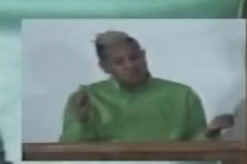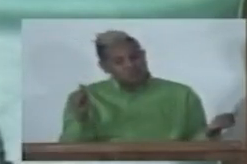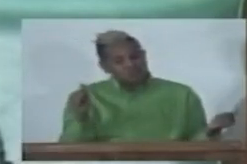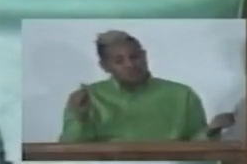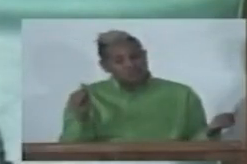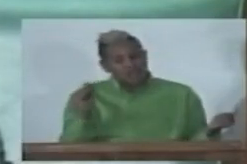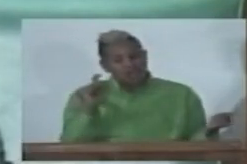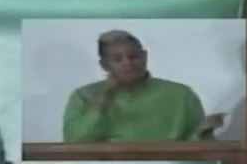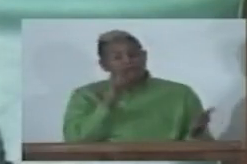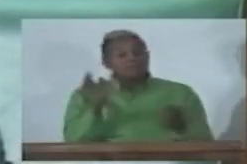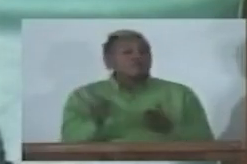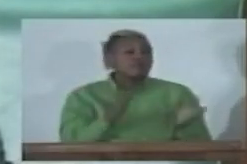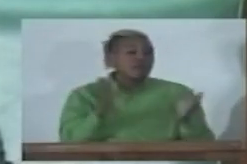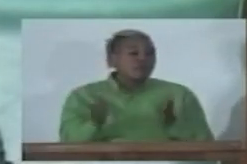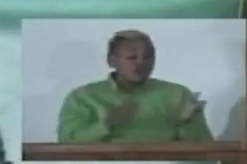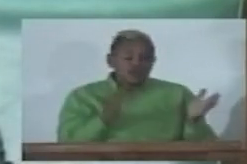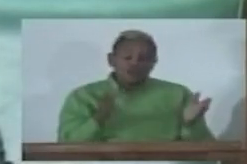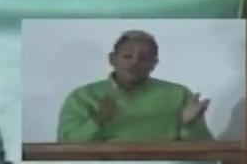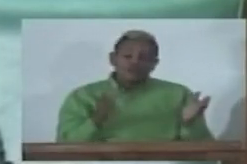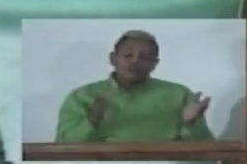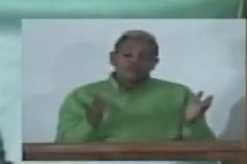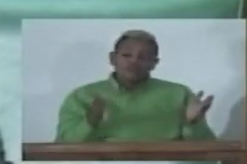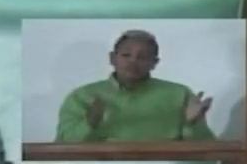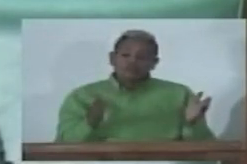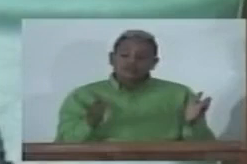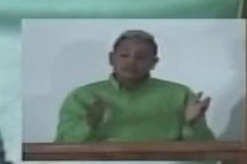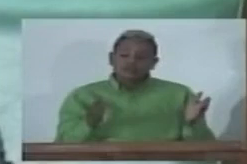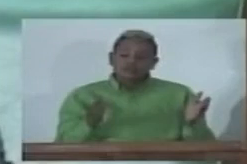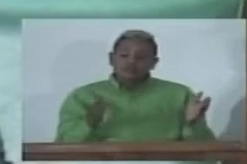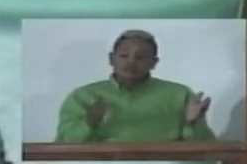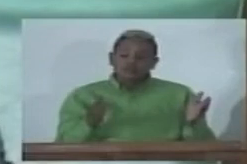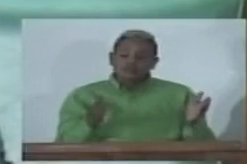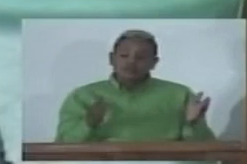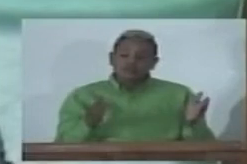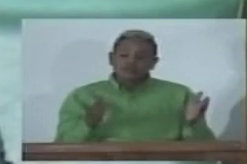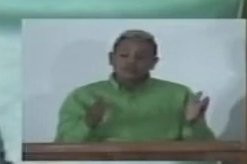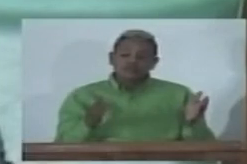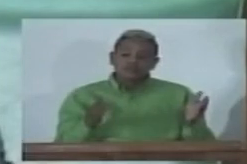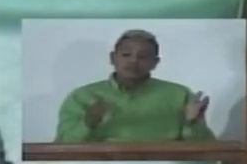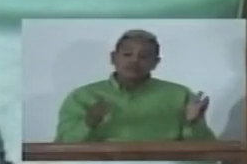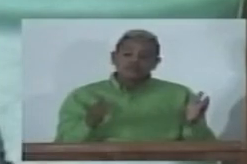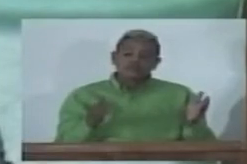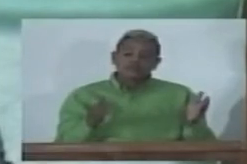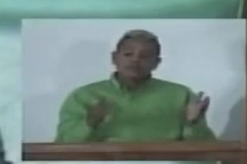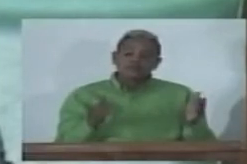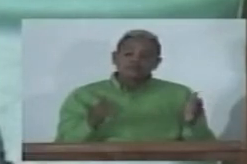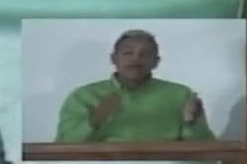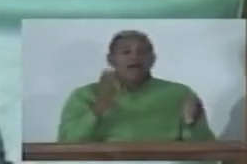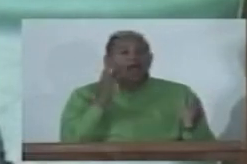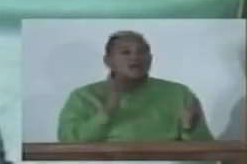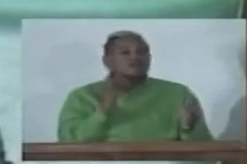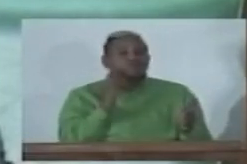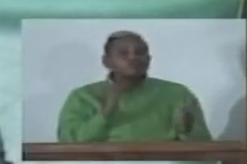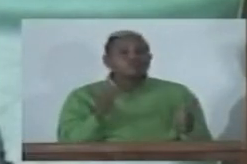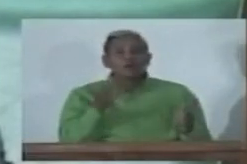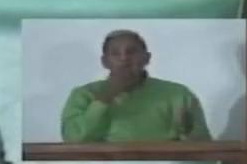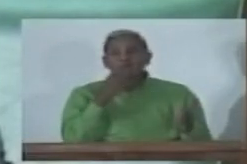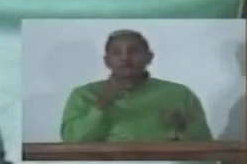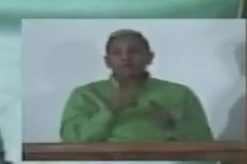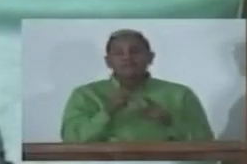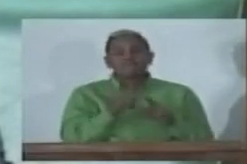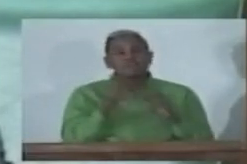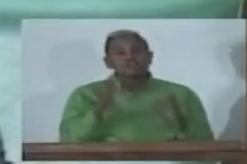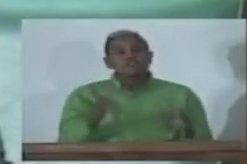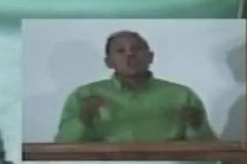have been prepared by the very experienced and professional Office